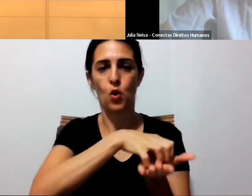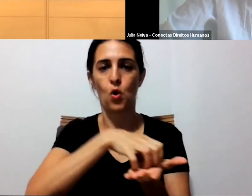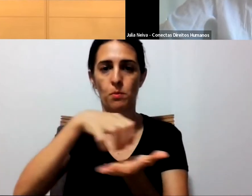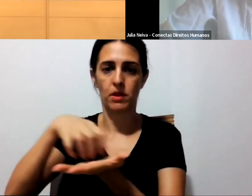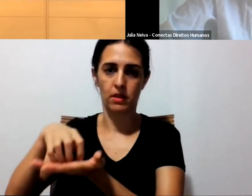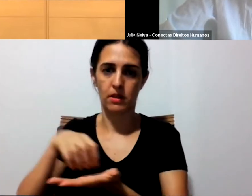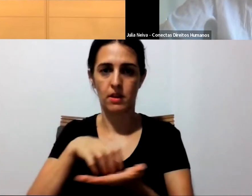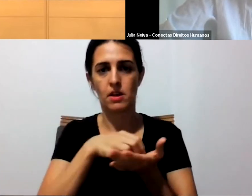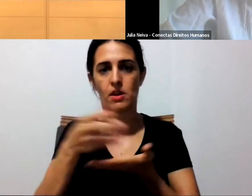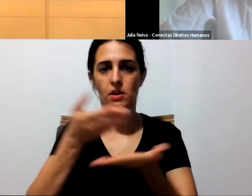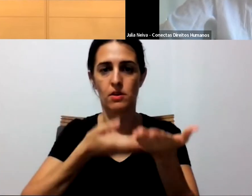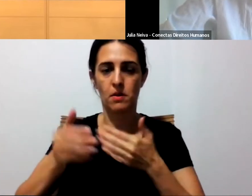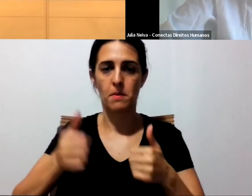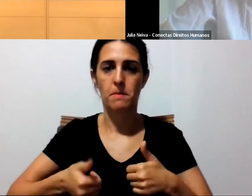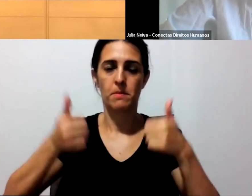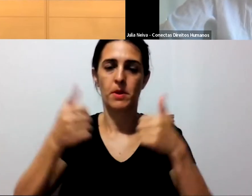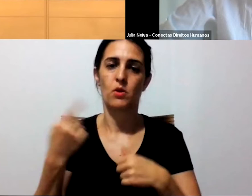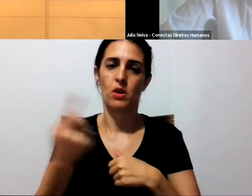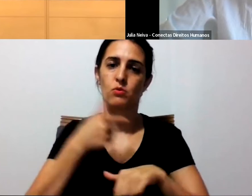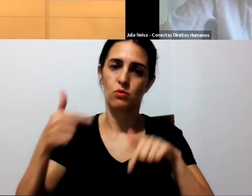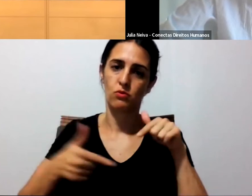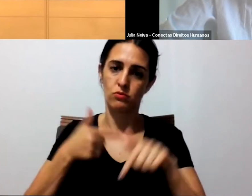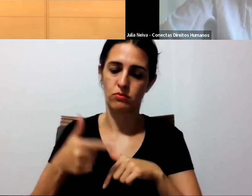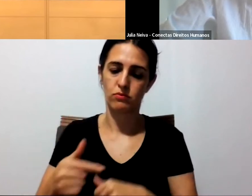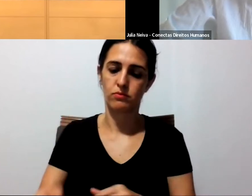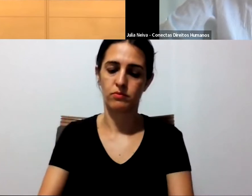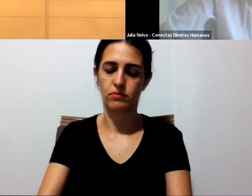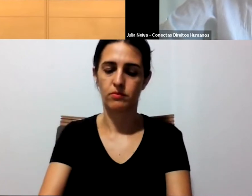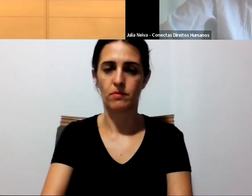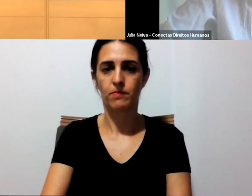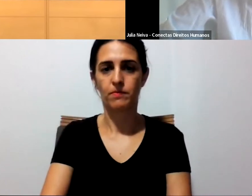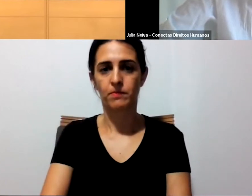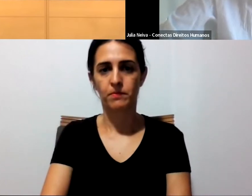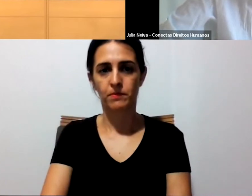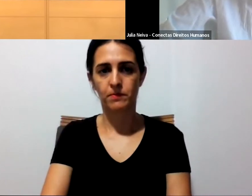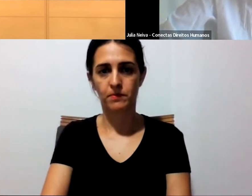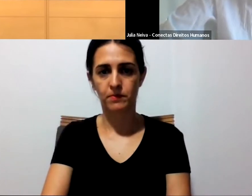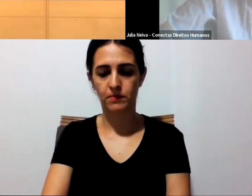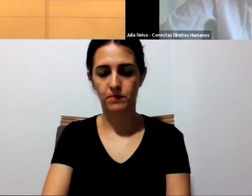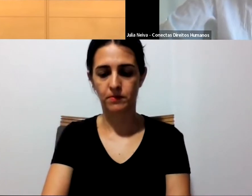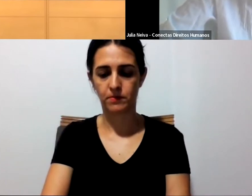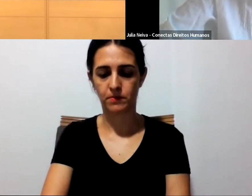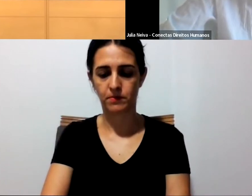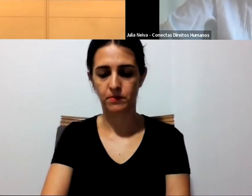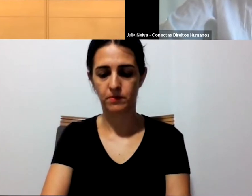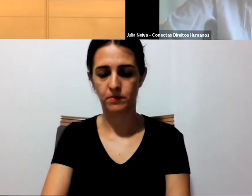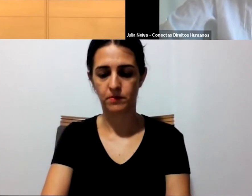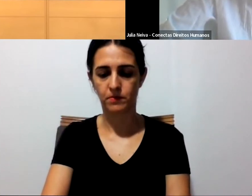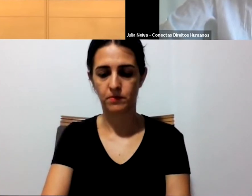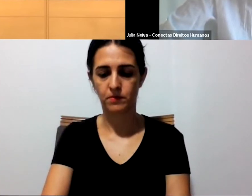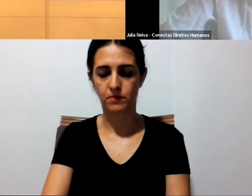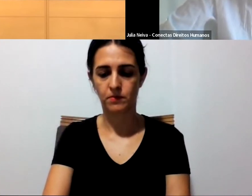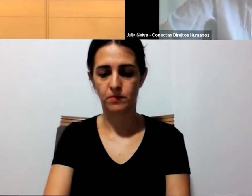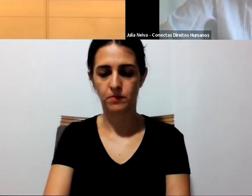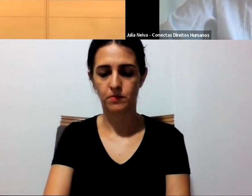DACLAC, we call that, between the committee and the Latin American program, that from time to time put